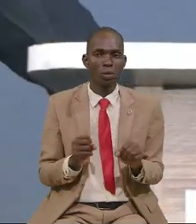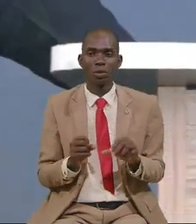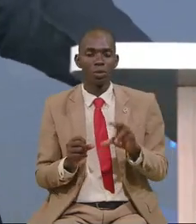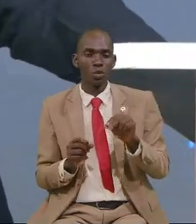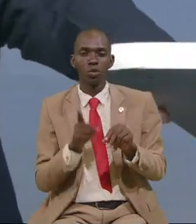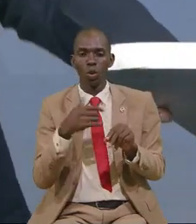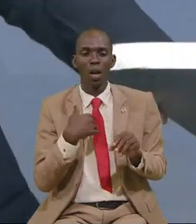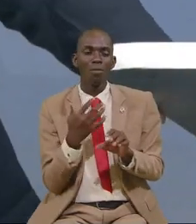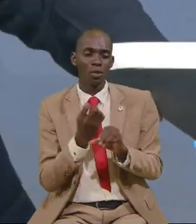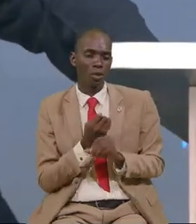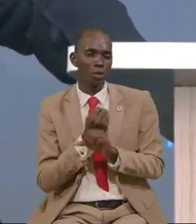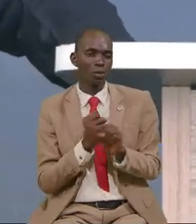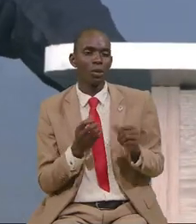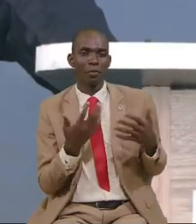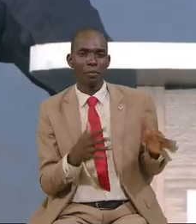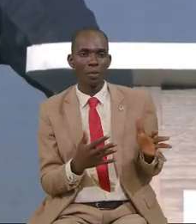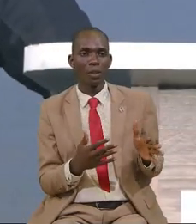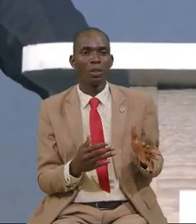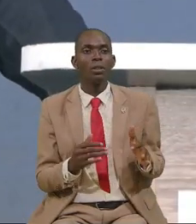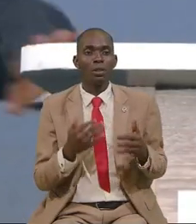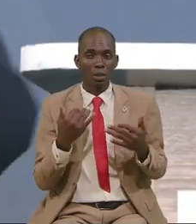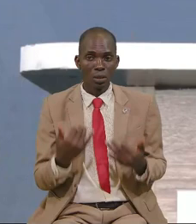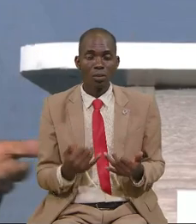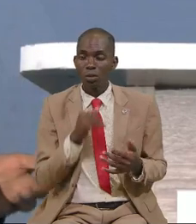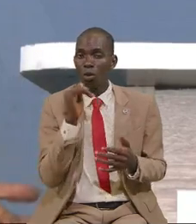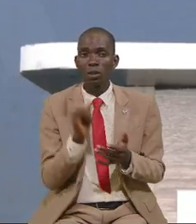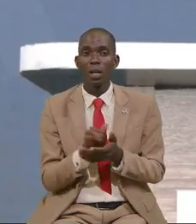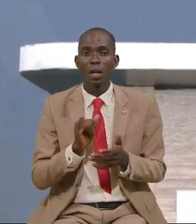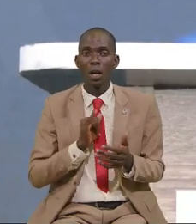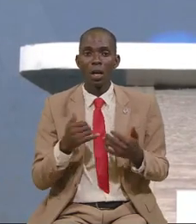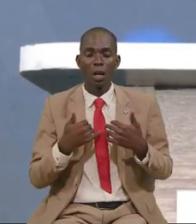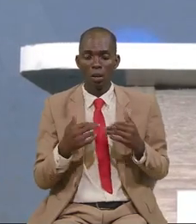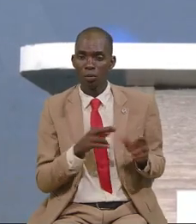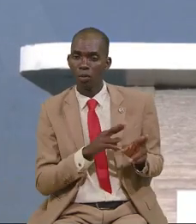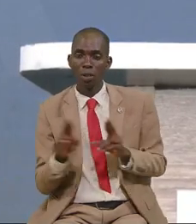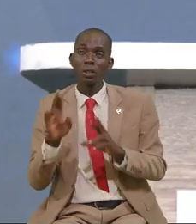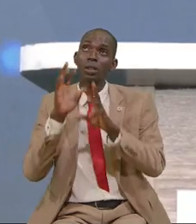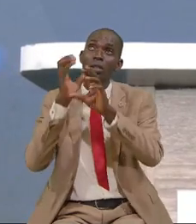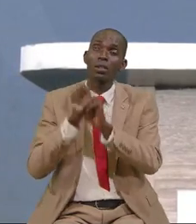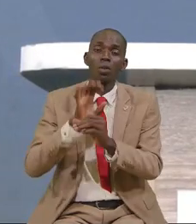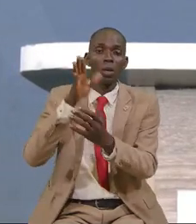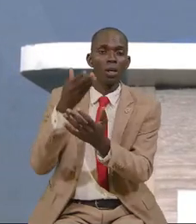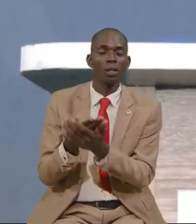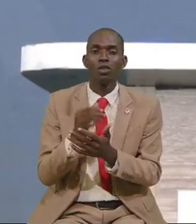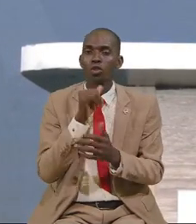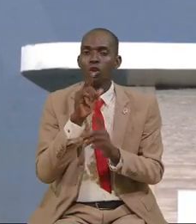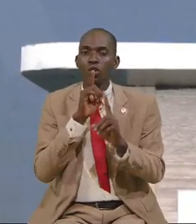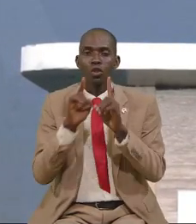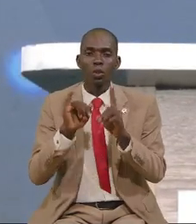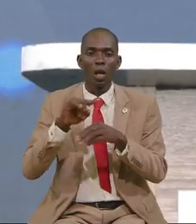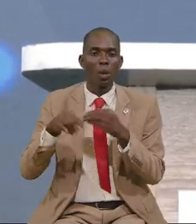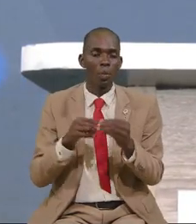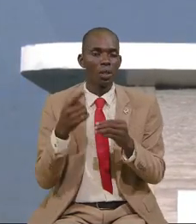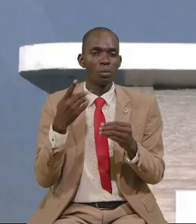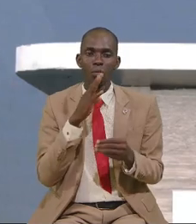already. Not that I'd already attained. It's not talking of being sanctified as a definite work of